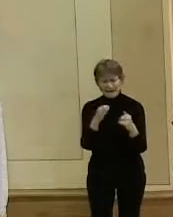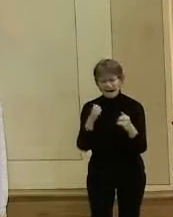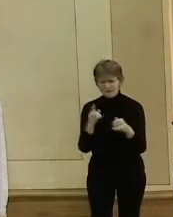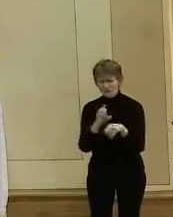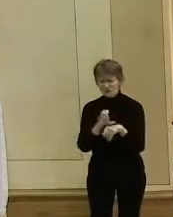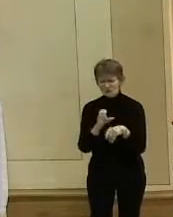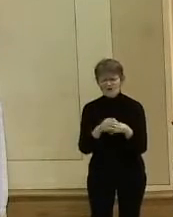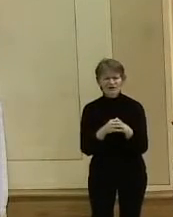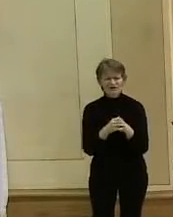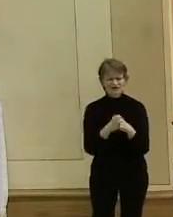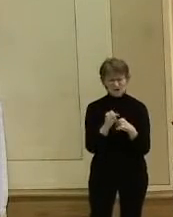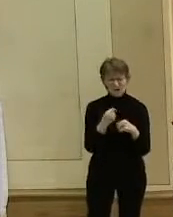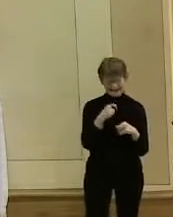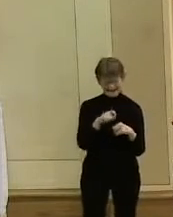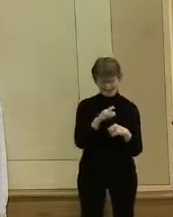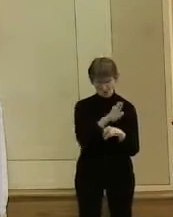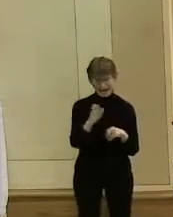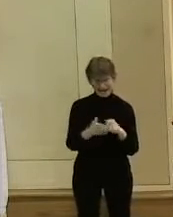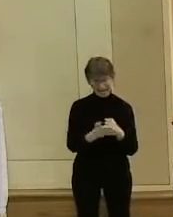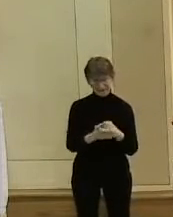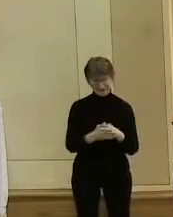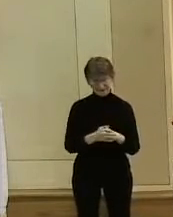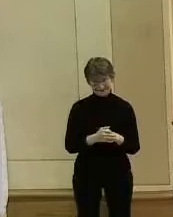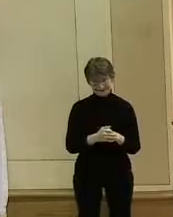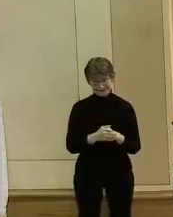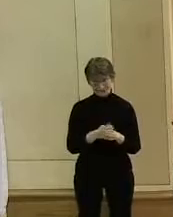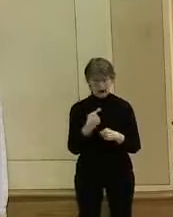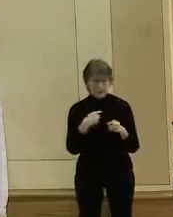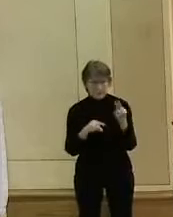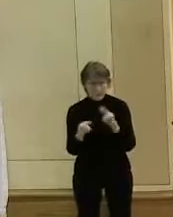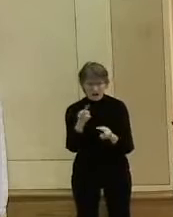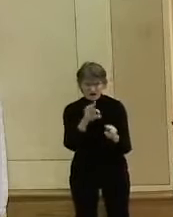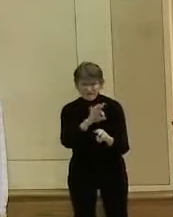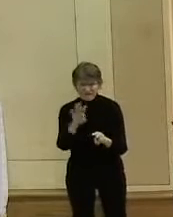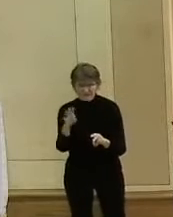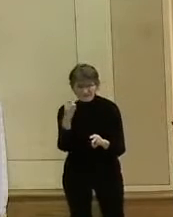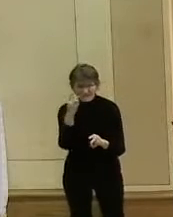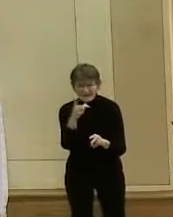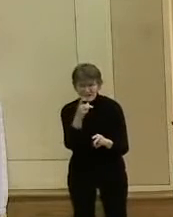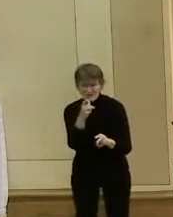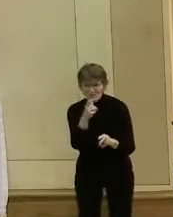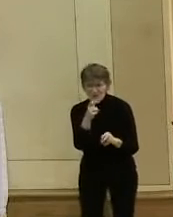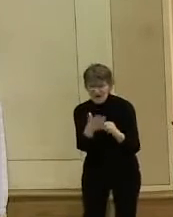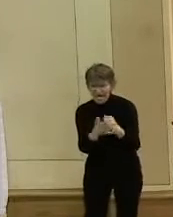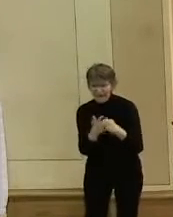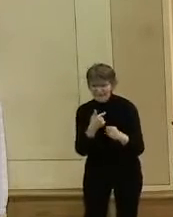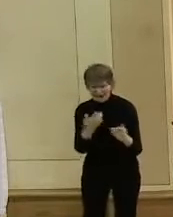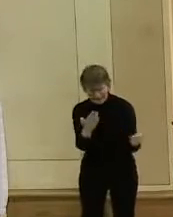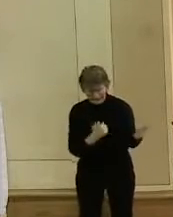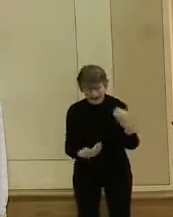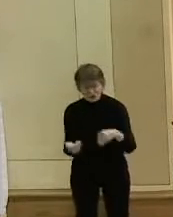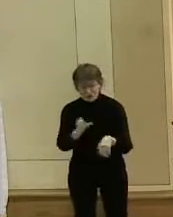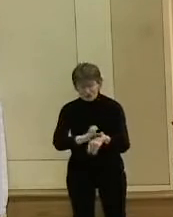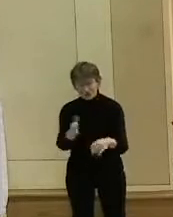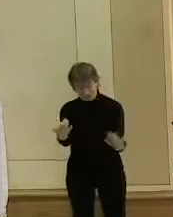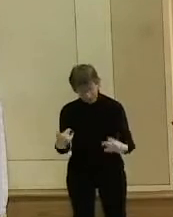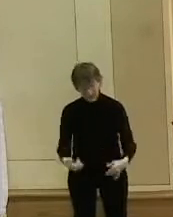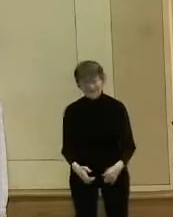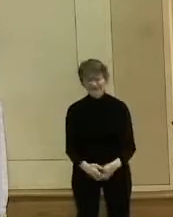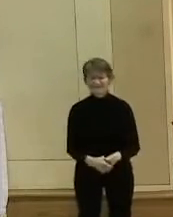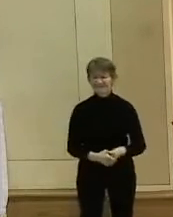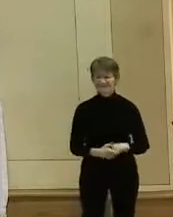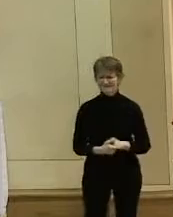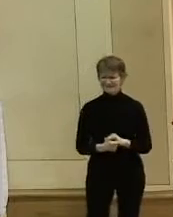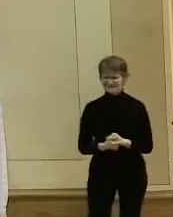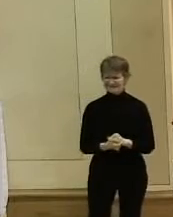I need your help. So if you'd help me, I'll be looking on Facebook to see who has helped me. So I need your help to get that announcement